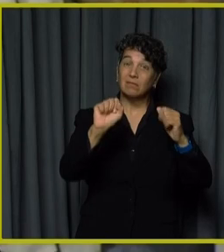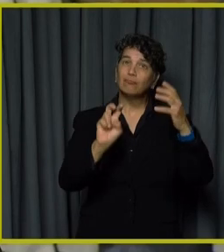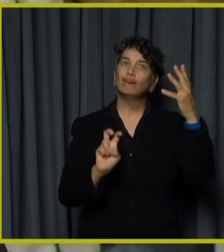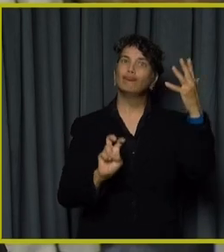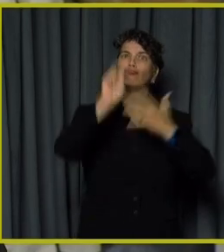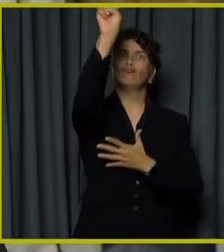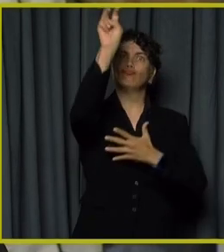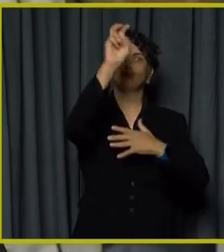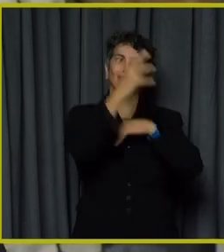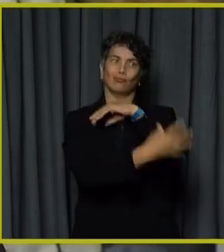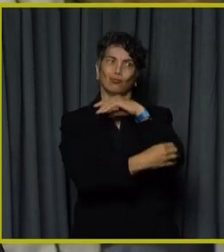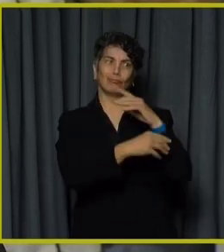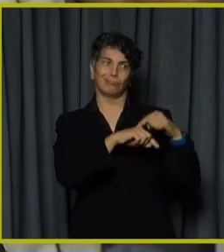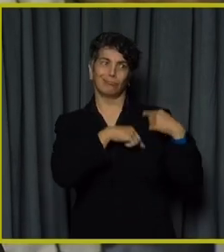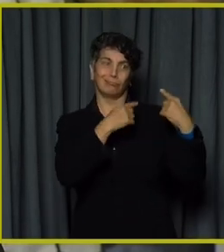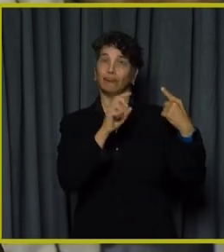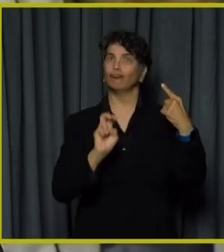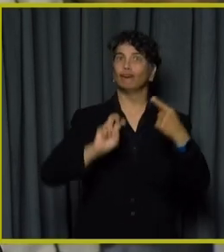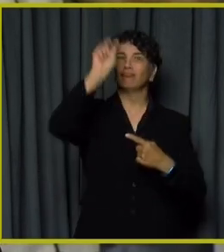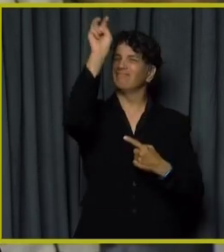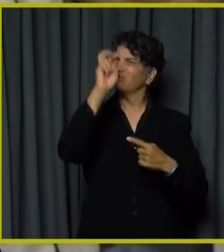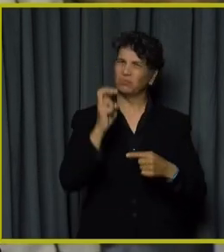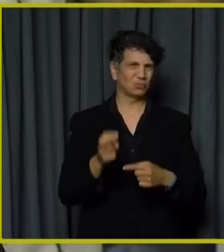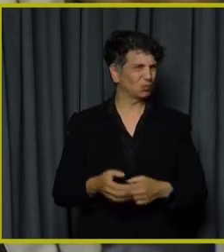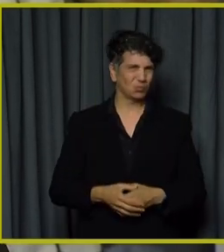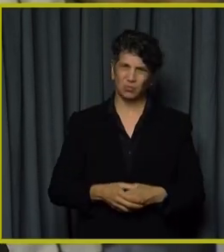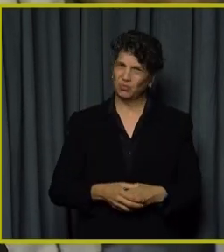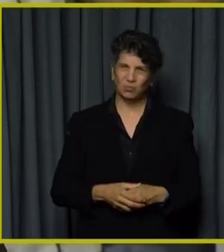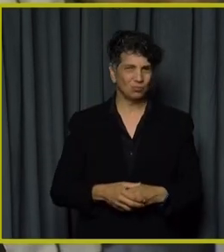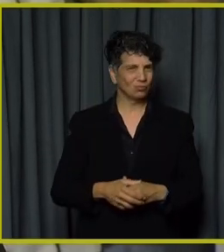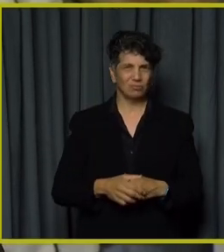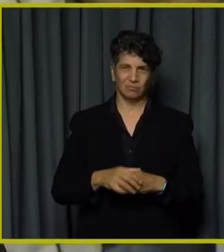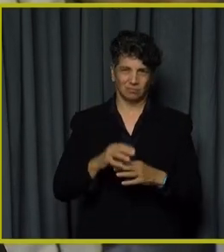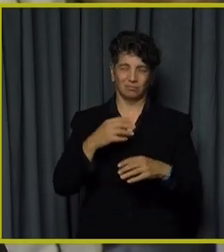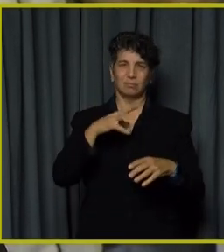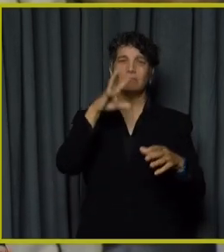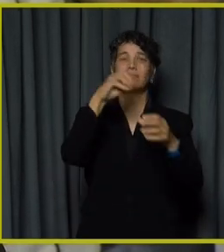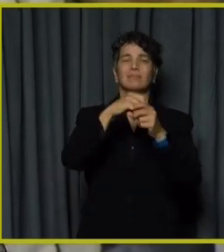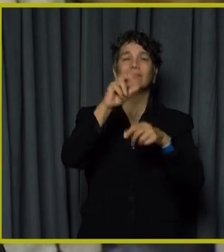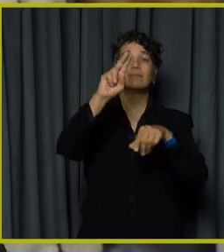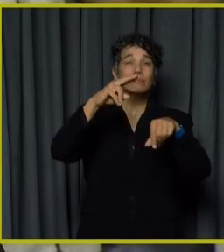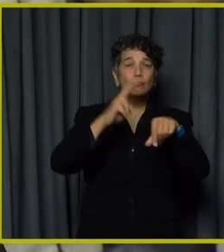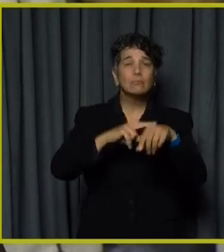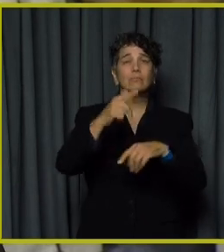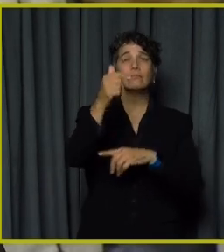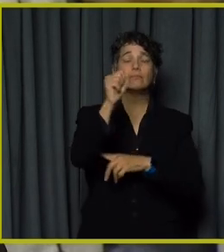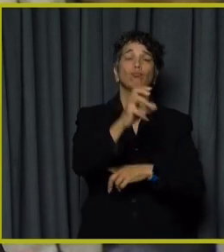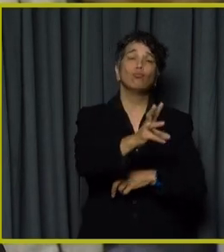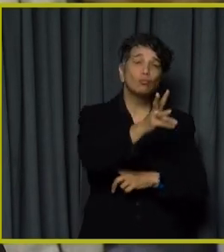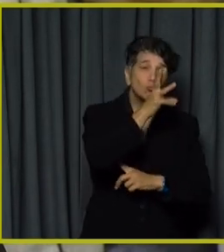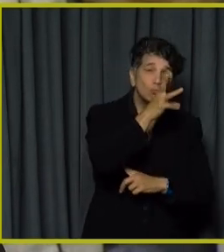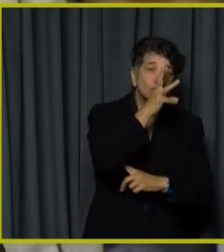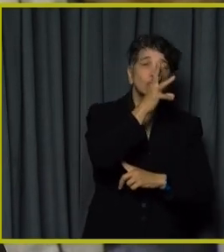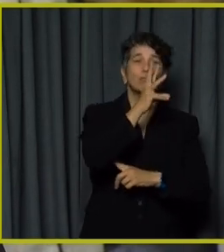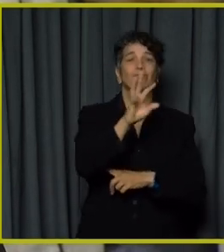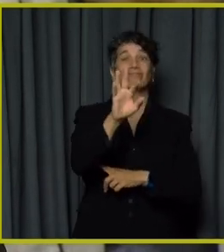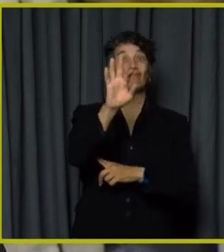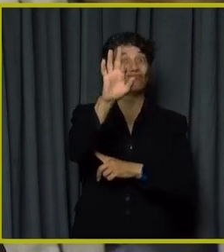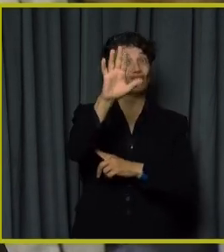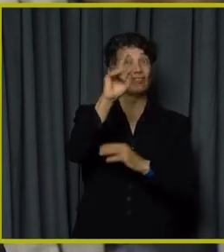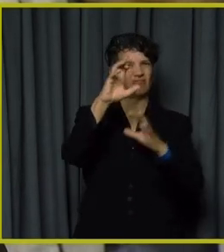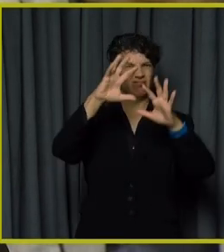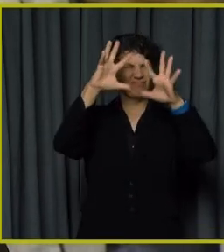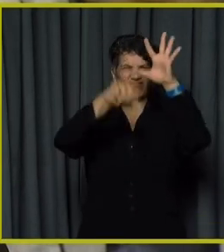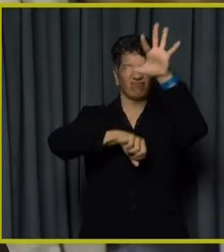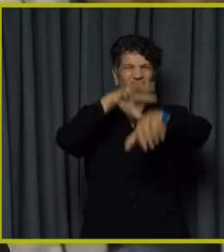sites, natural gas, hydraulic fracturing, the water that ran into our house that we